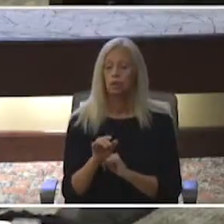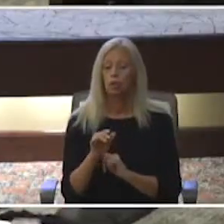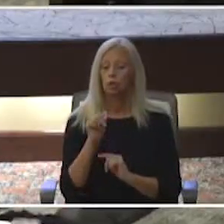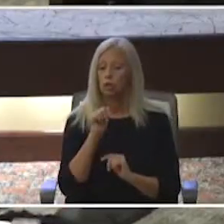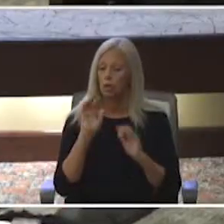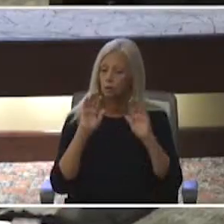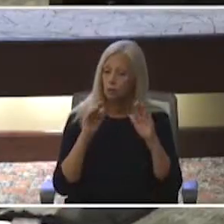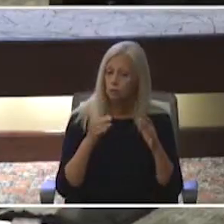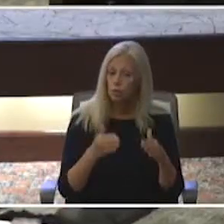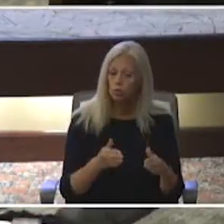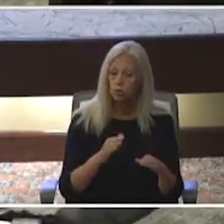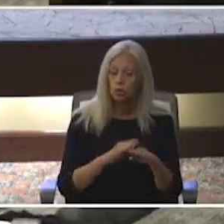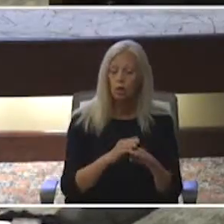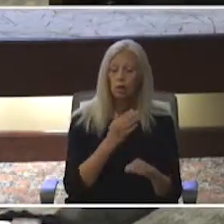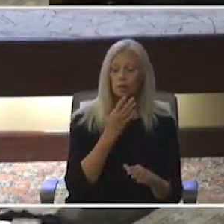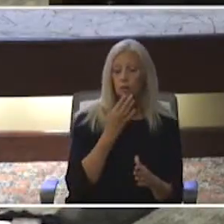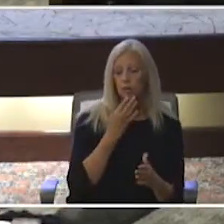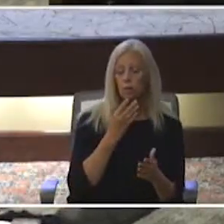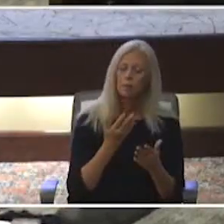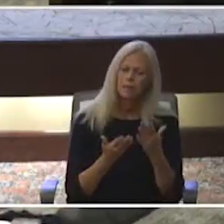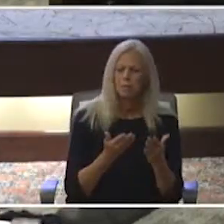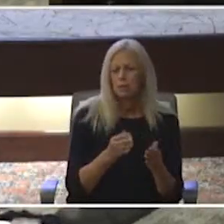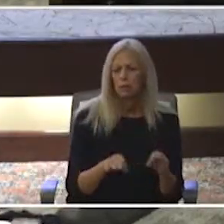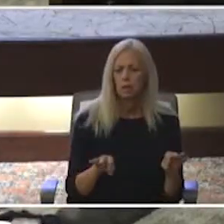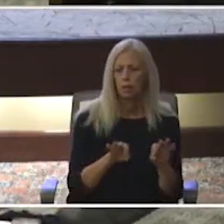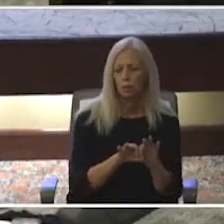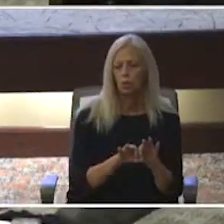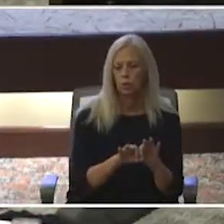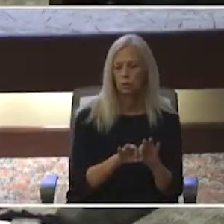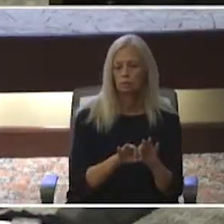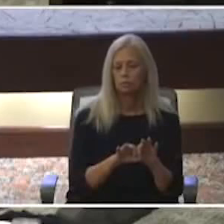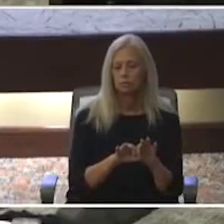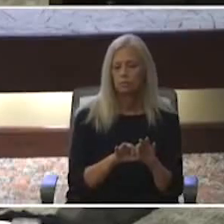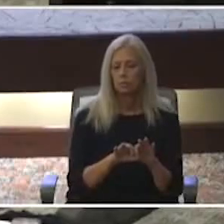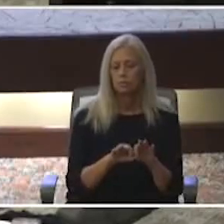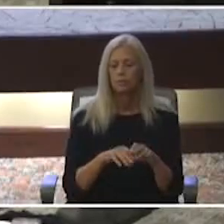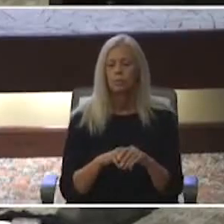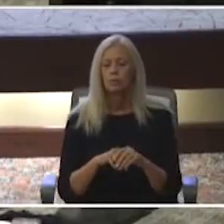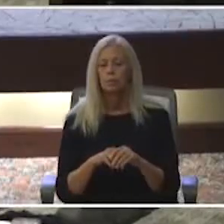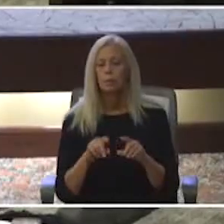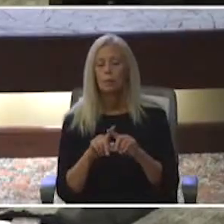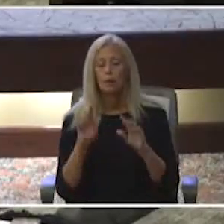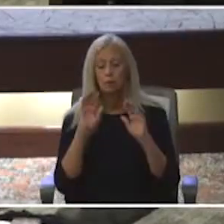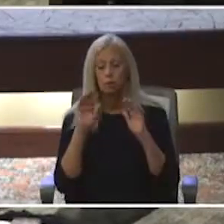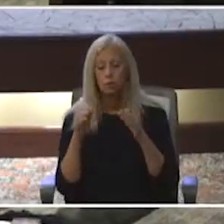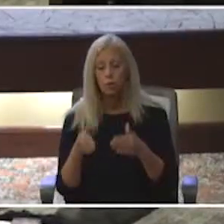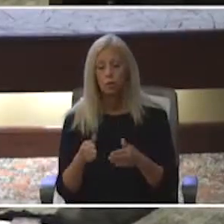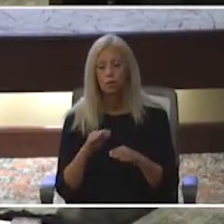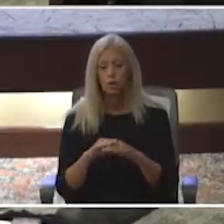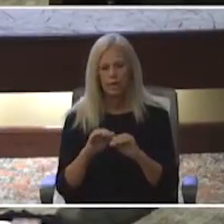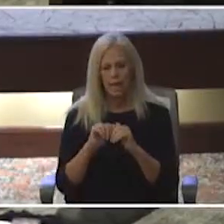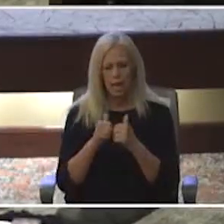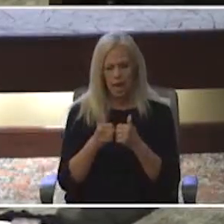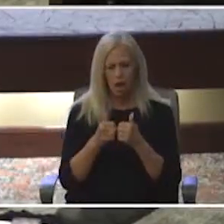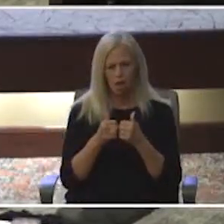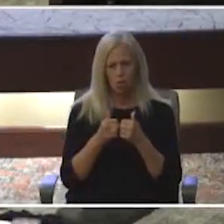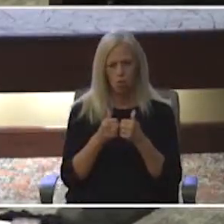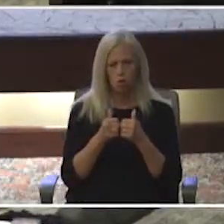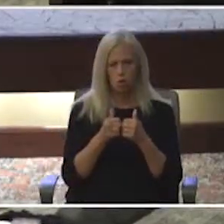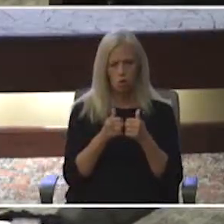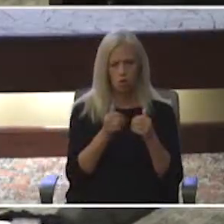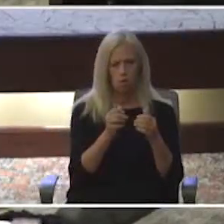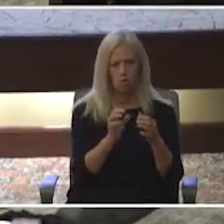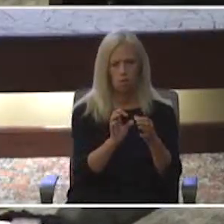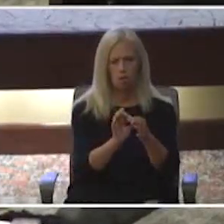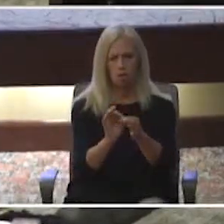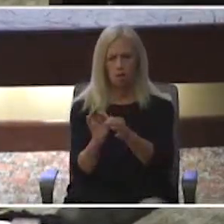not just on the colors. It may be important still, and it is important still, but you focus on how are those pieces going to